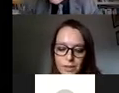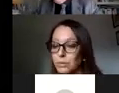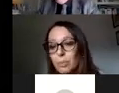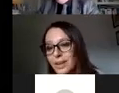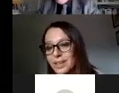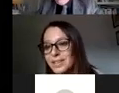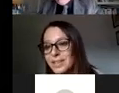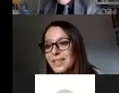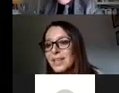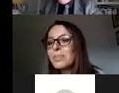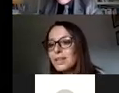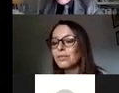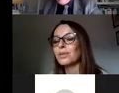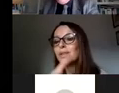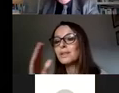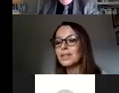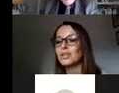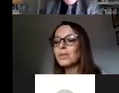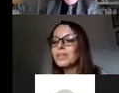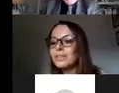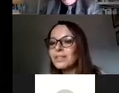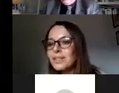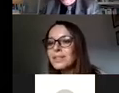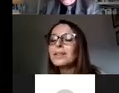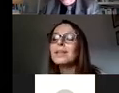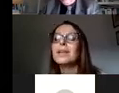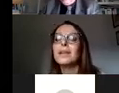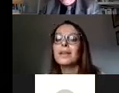a very strong practice, let's say. But in